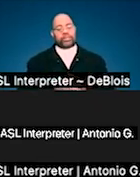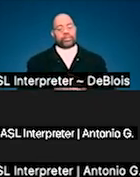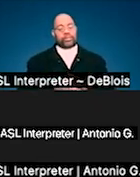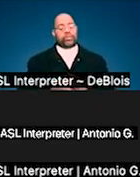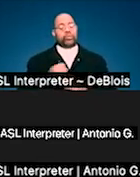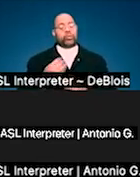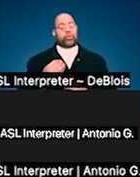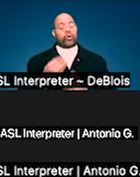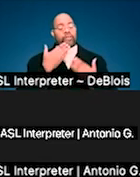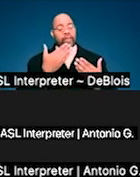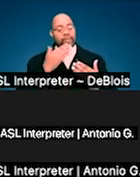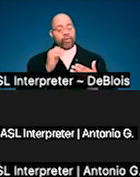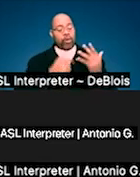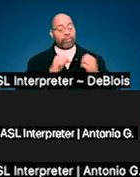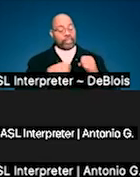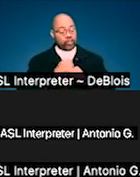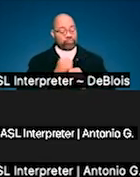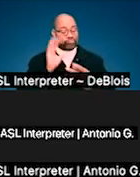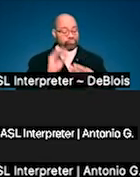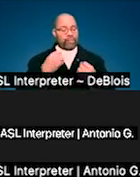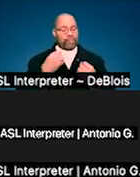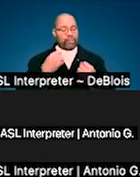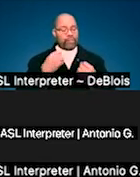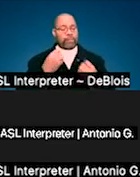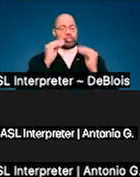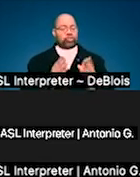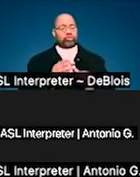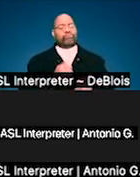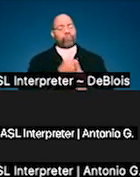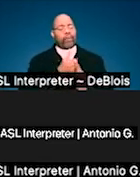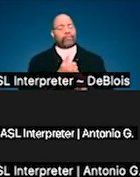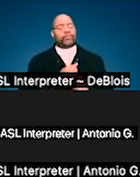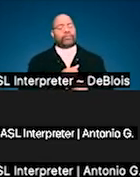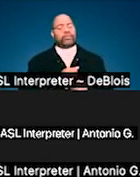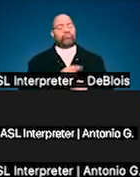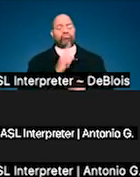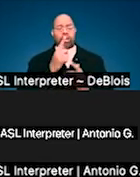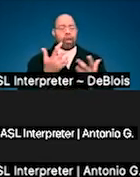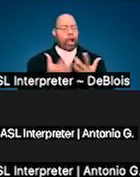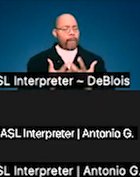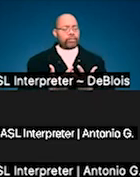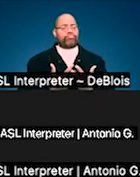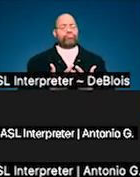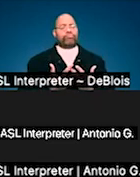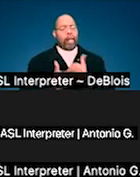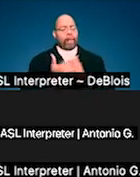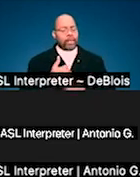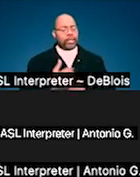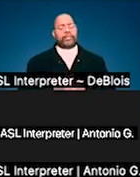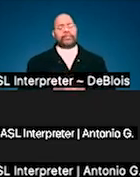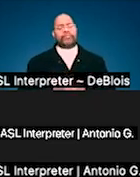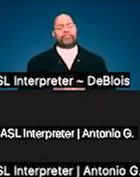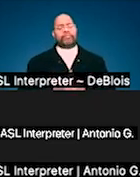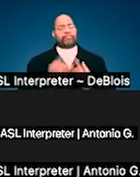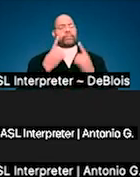So thankfully, all these years, I've had many teachers who have been more than accommodating in helping me